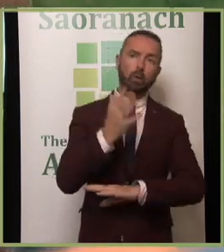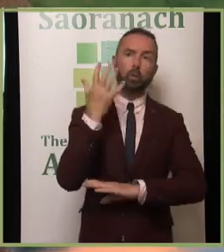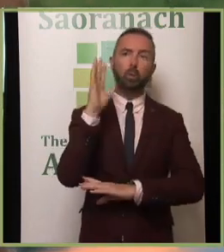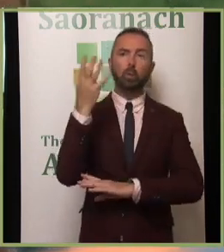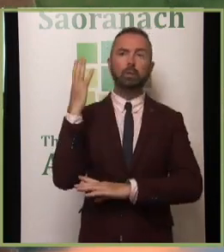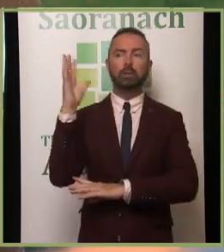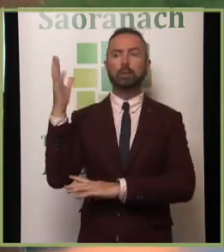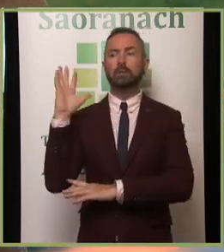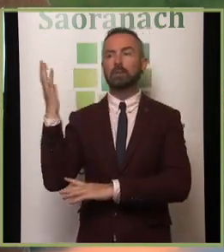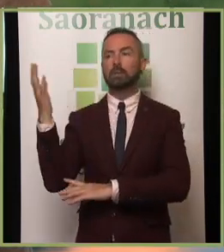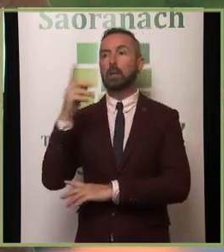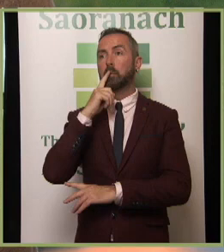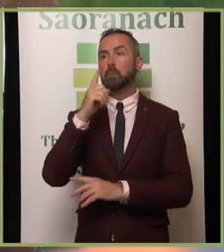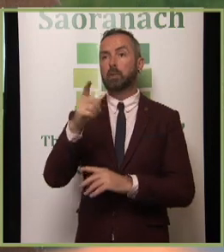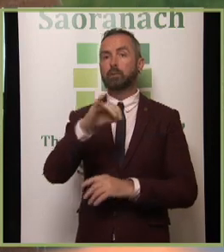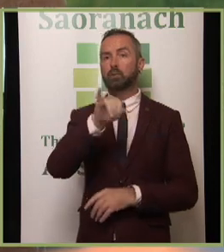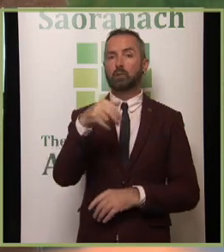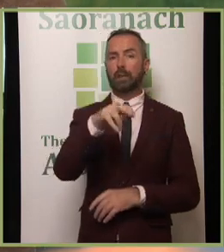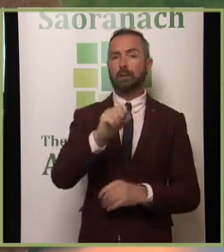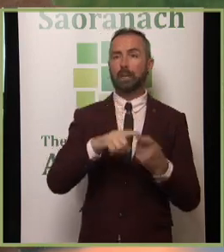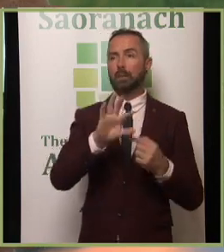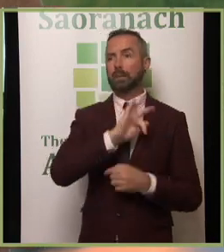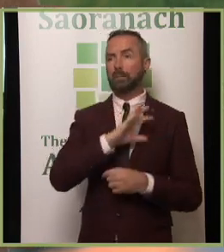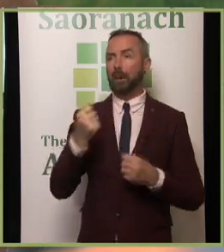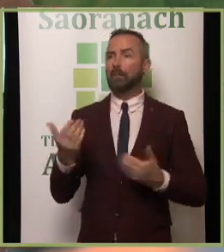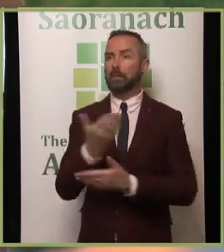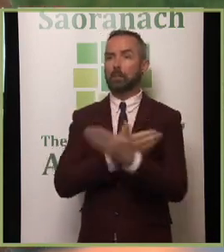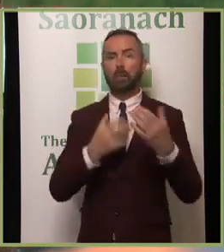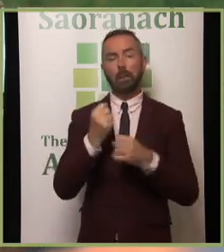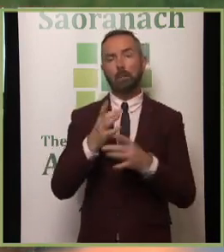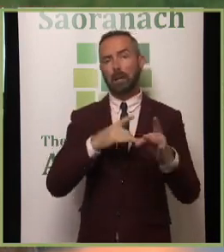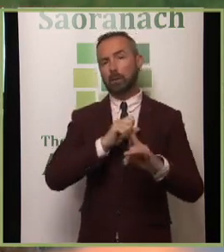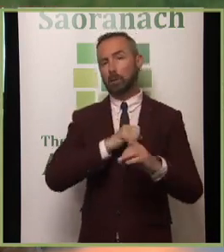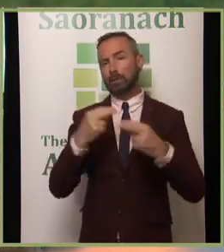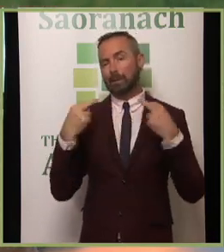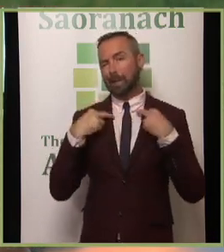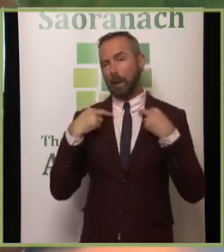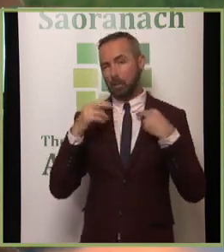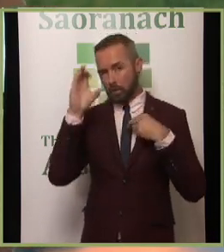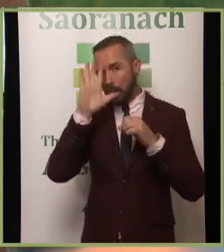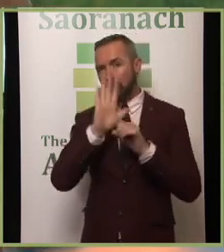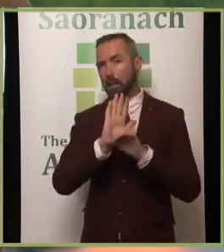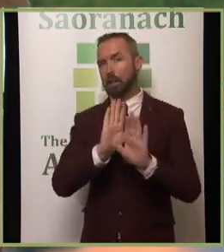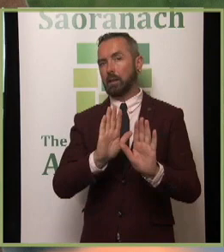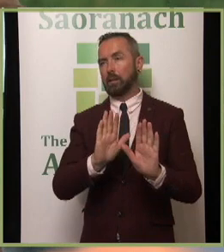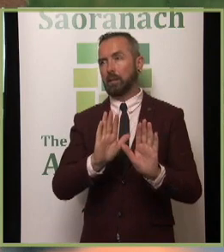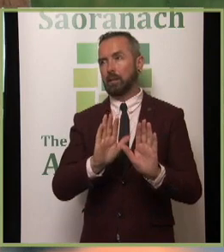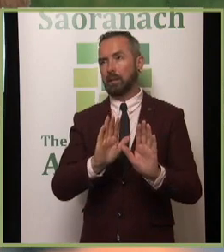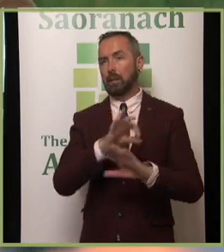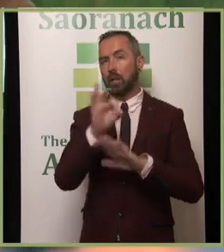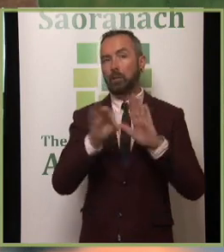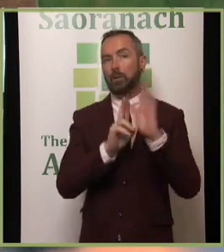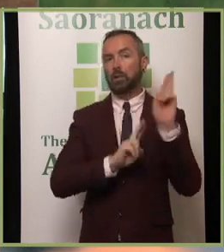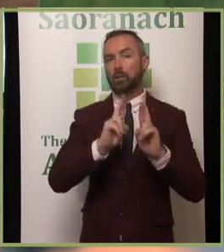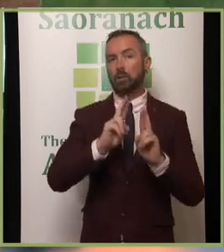but James and I were having a discussion about potentially tweaking the language slightly. So perhaps for the start of it, that the state should seek